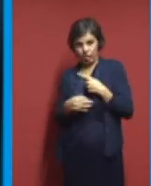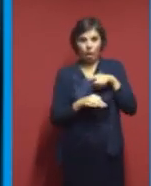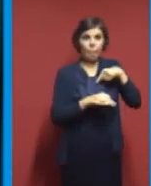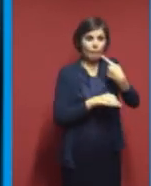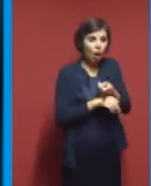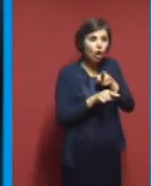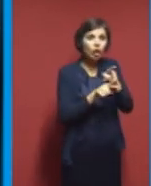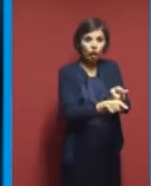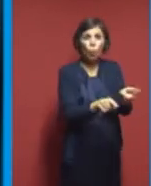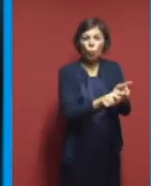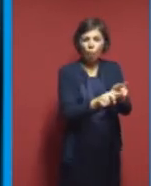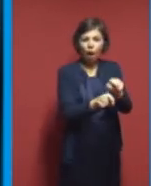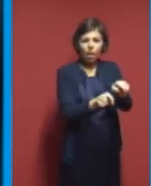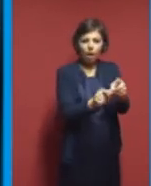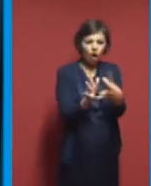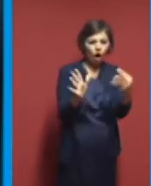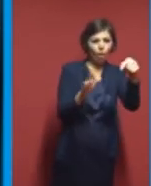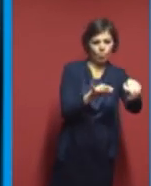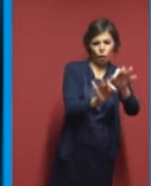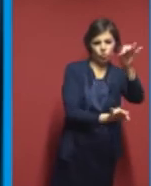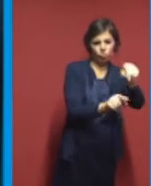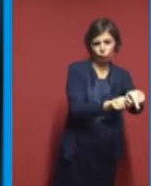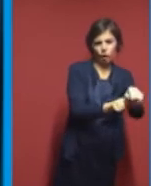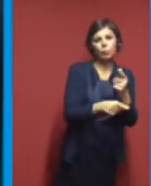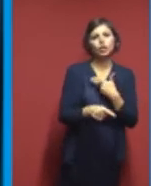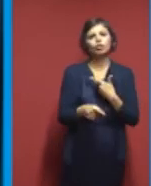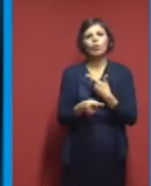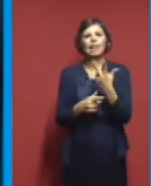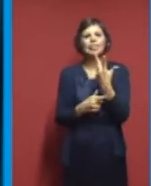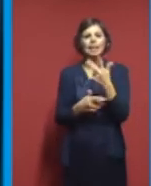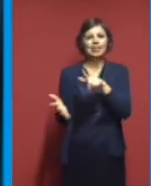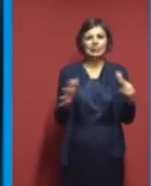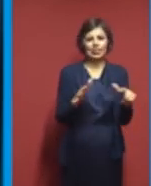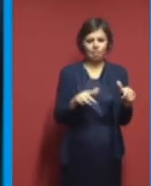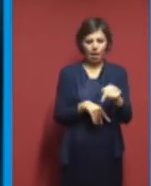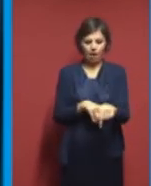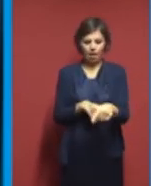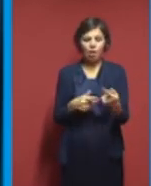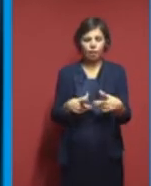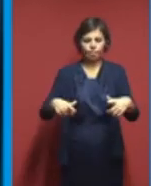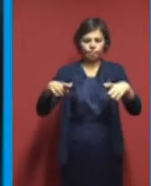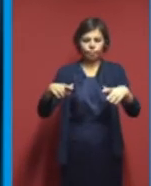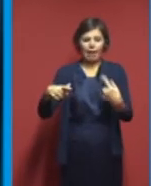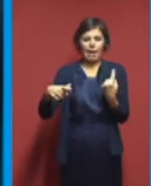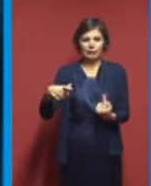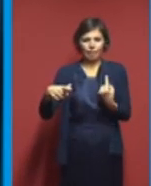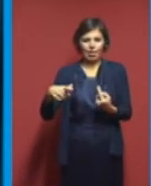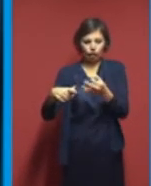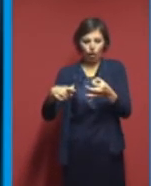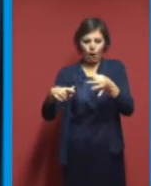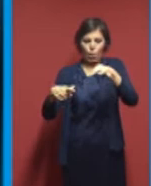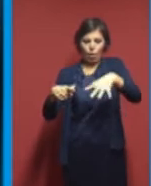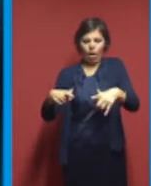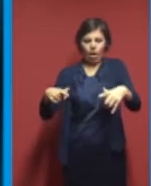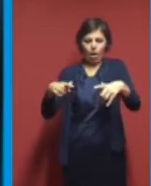culture, the bone matures and turns into an equivalent to the living bone that you have in your bodies right now. And so we're hoping